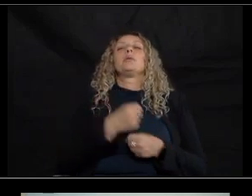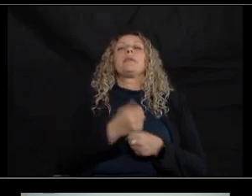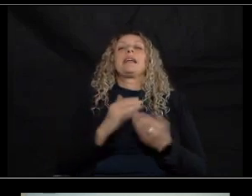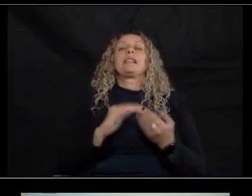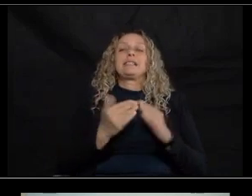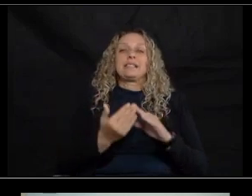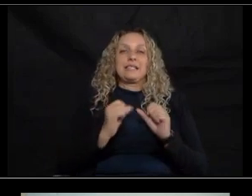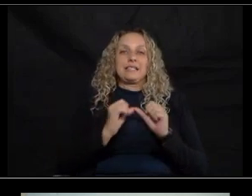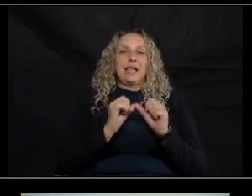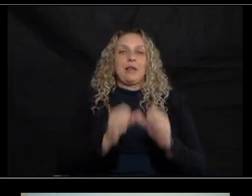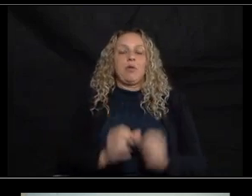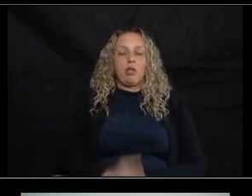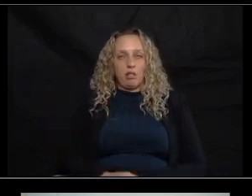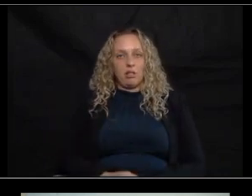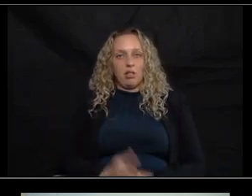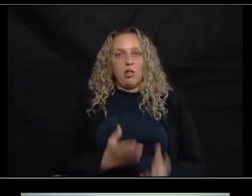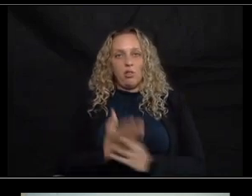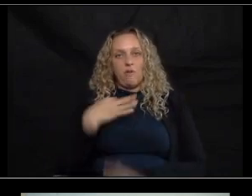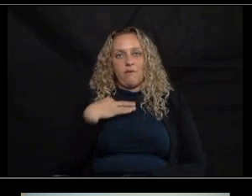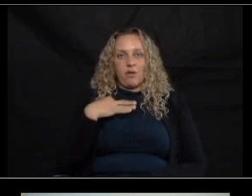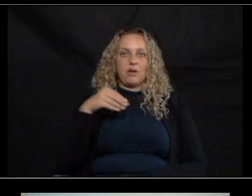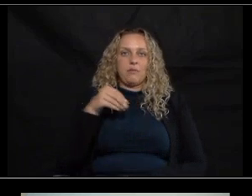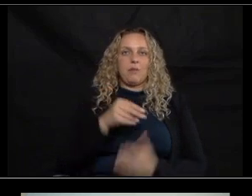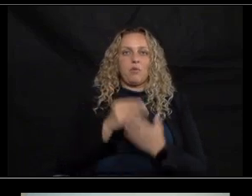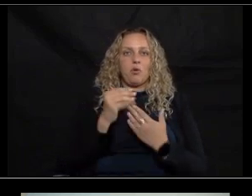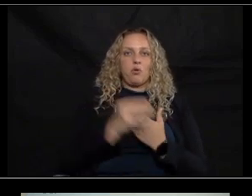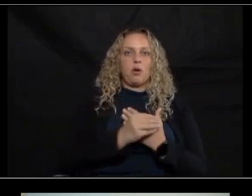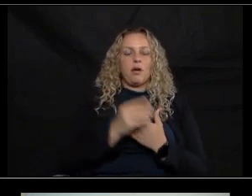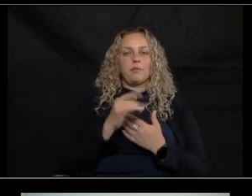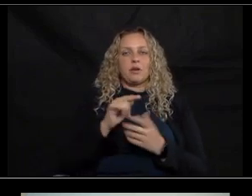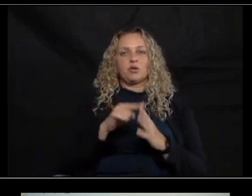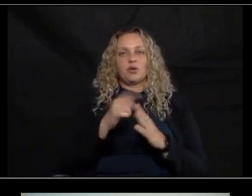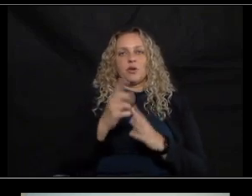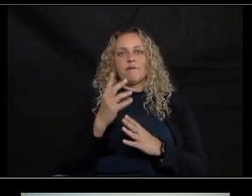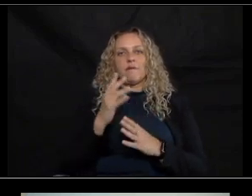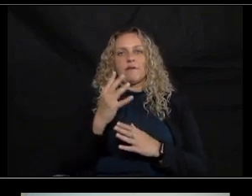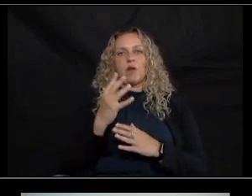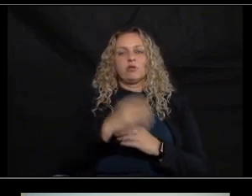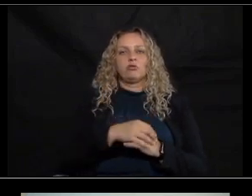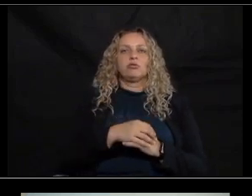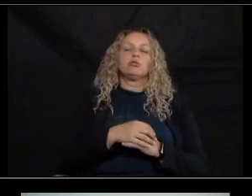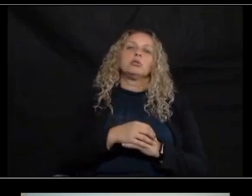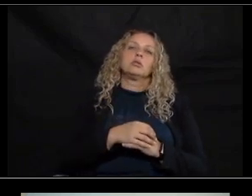city sustainable through a voluntary payment program, start at $5,